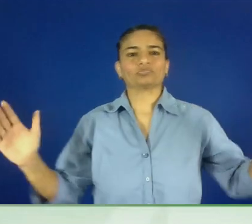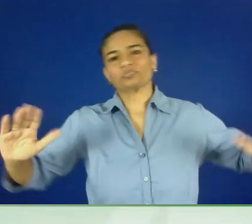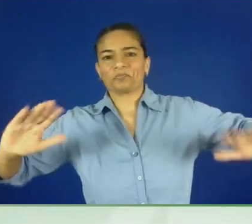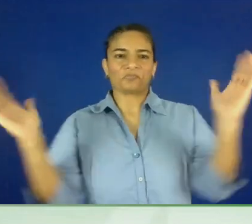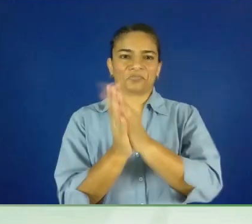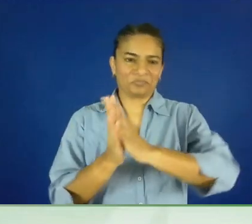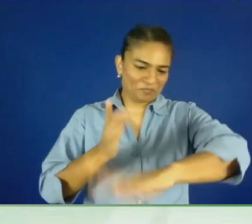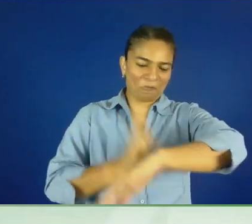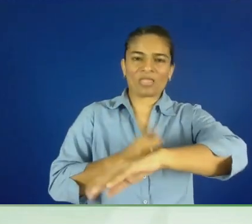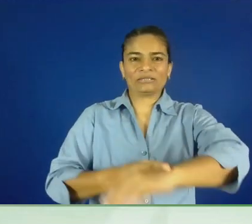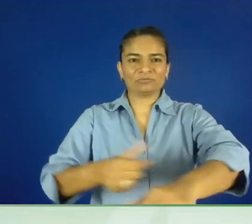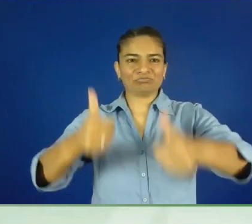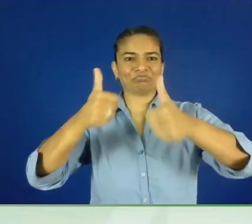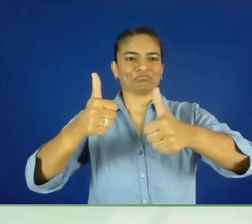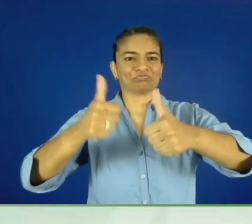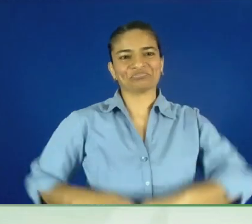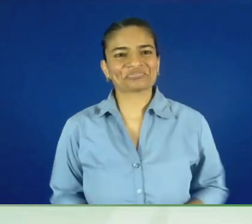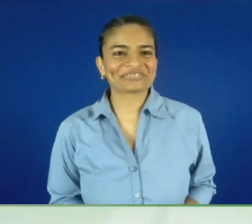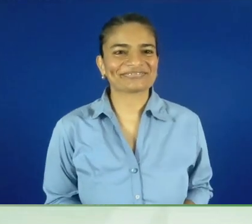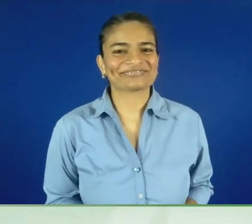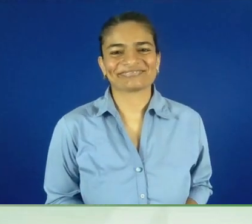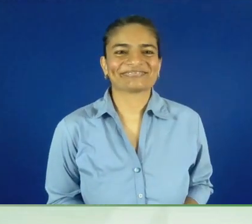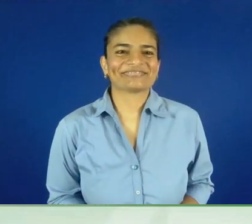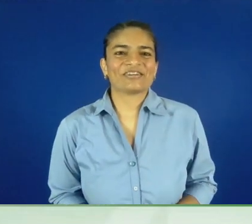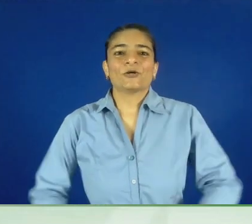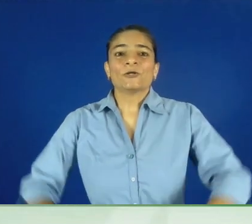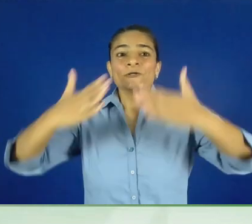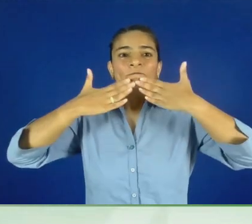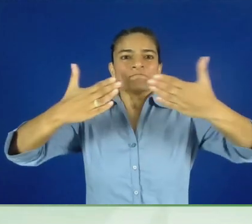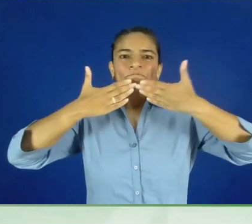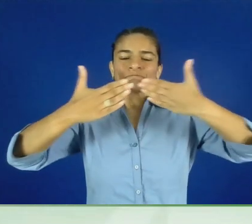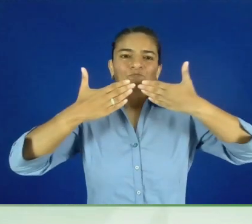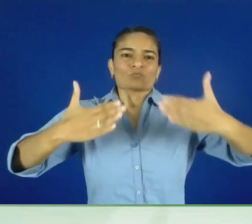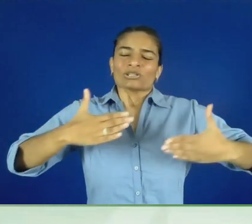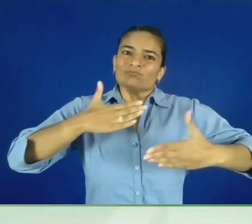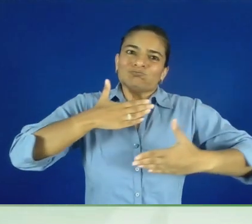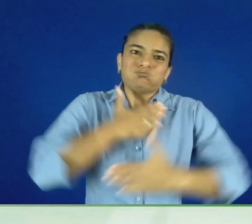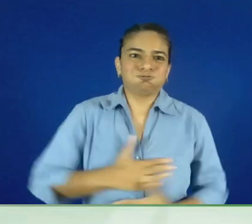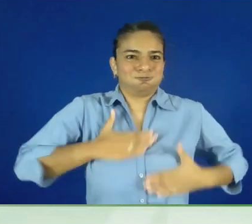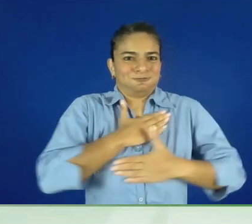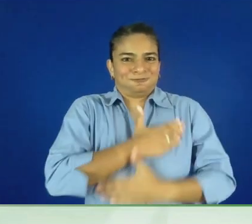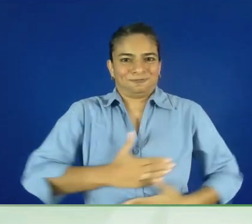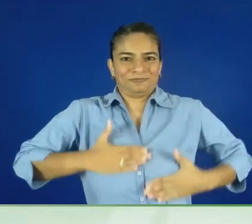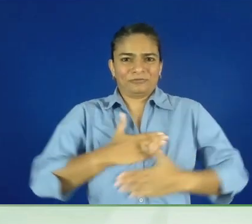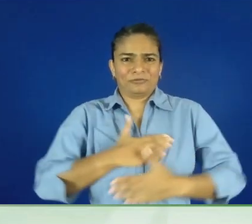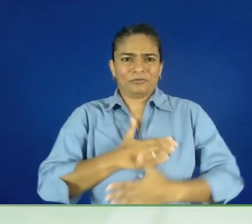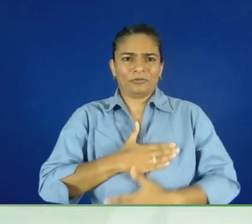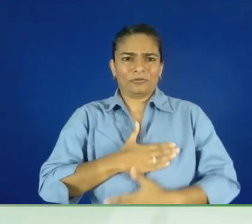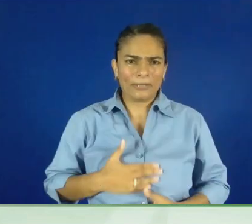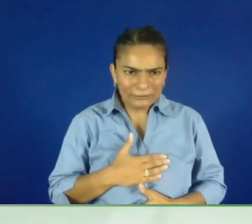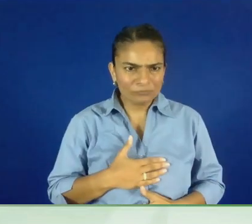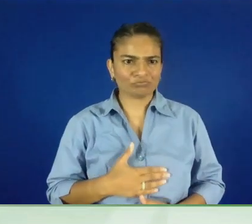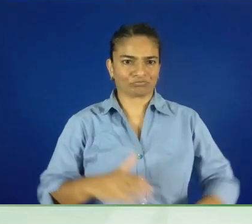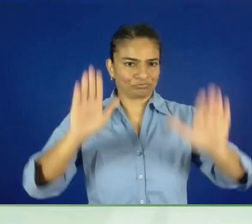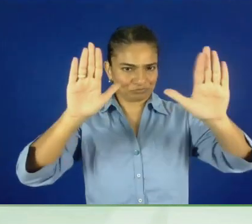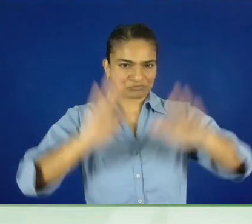Thank you, everybody. It's a great pleasure to have everybody here. I'm only going to do very, very quick